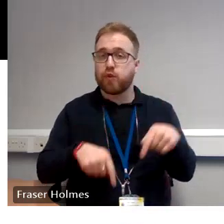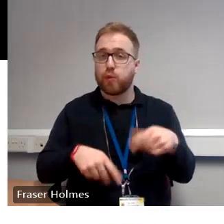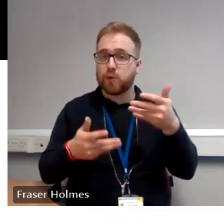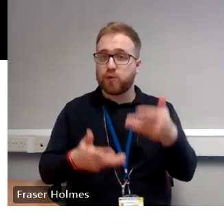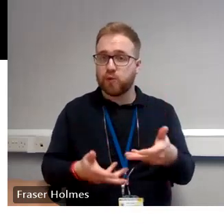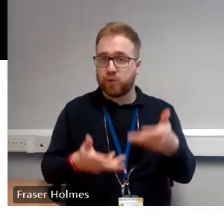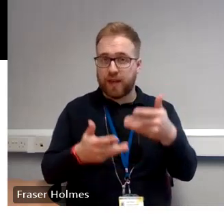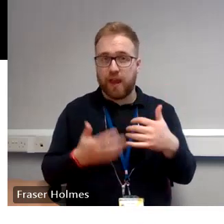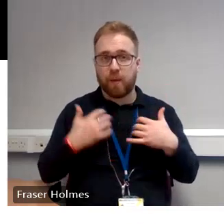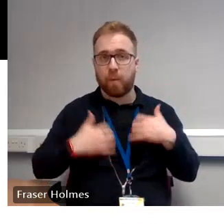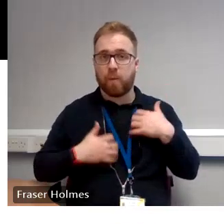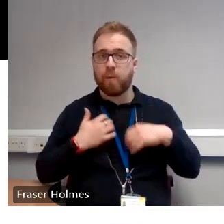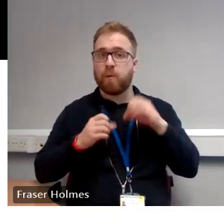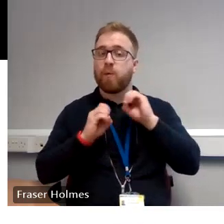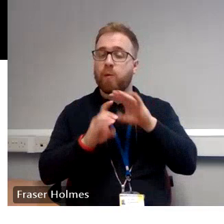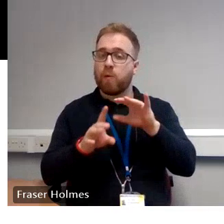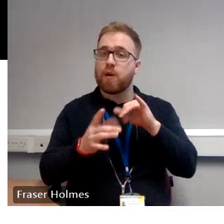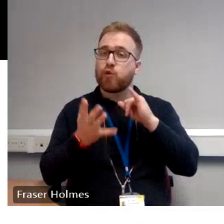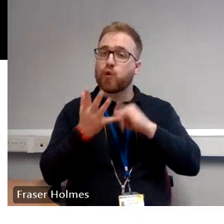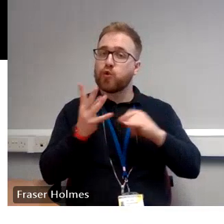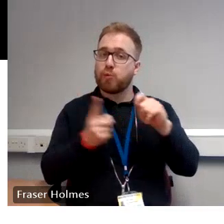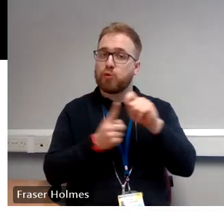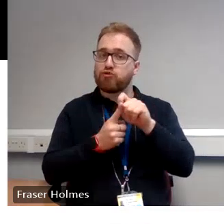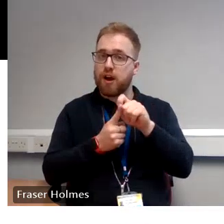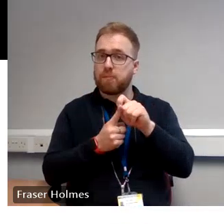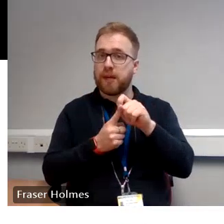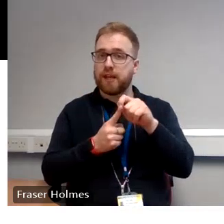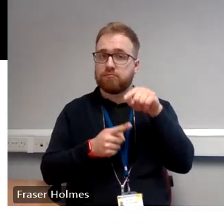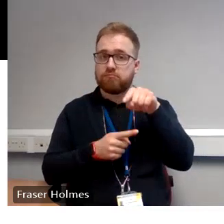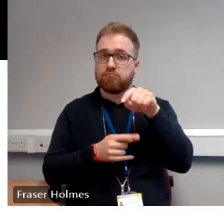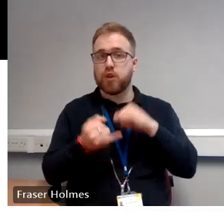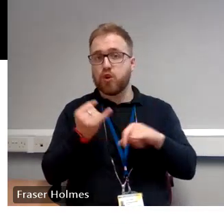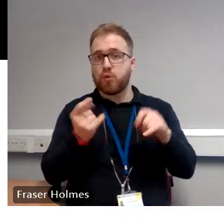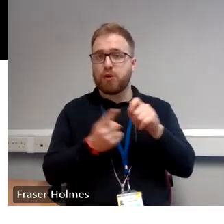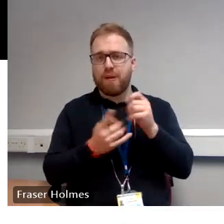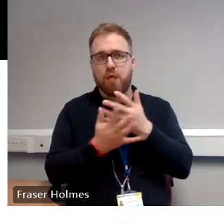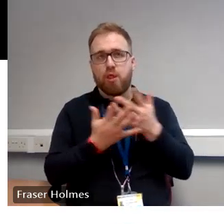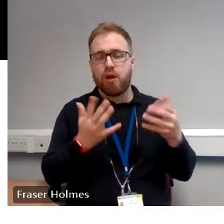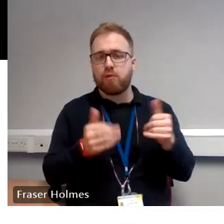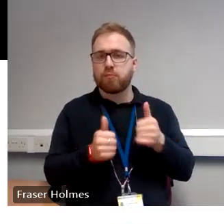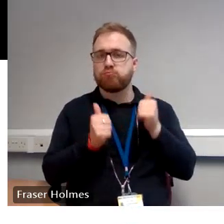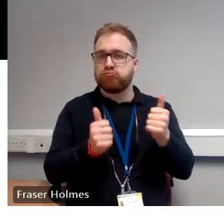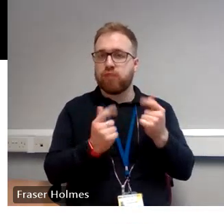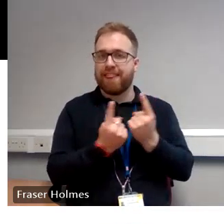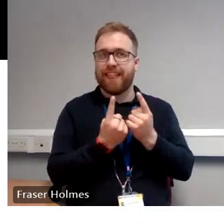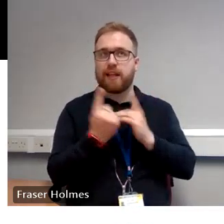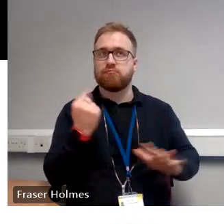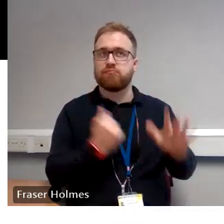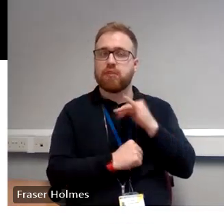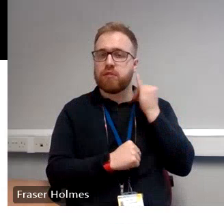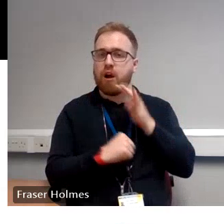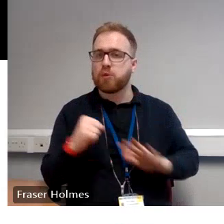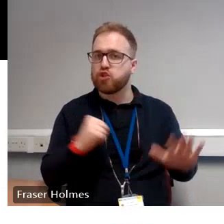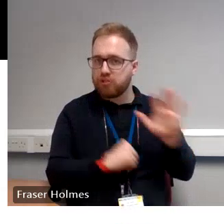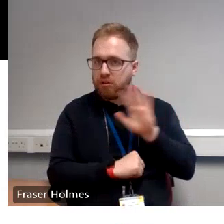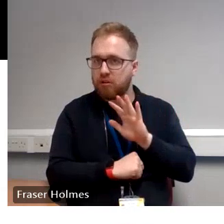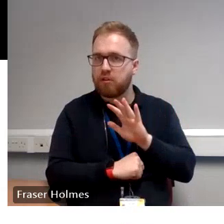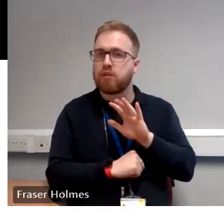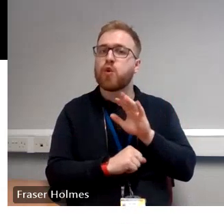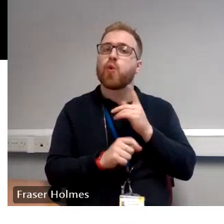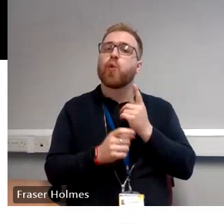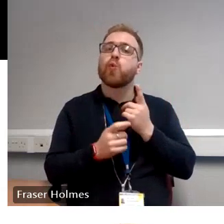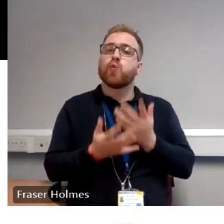today. We're really excited to tell you about social prescribing. Social prescribing is doing a lot of brilliant things across Derbyshire. So today will be a really good chance for us